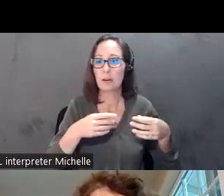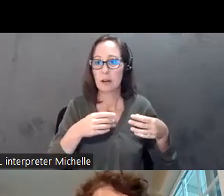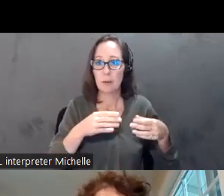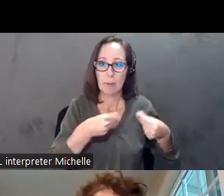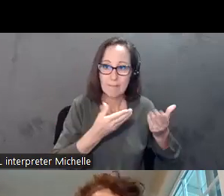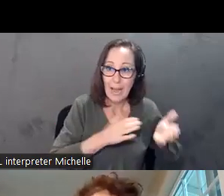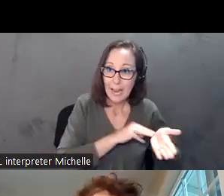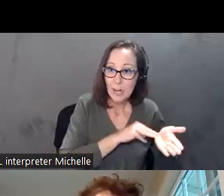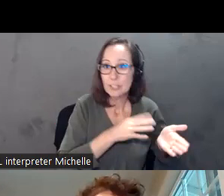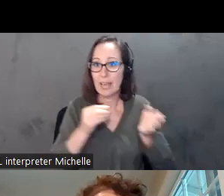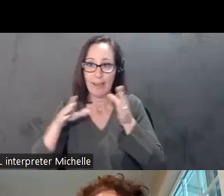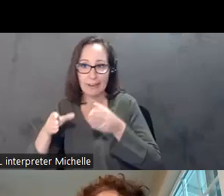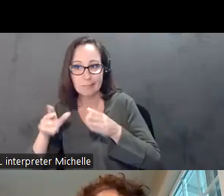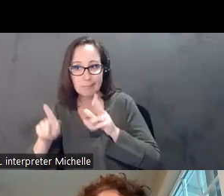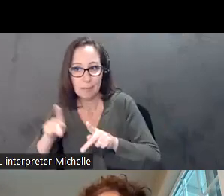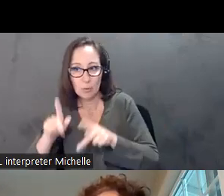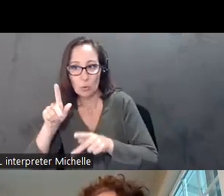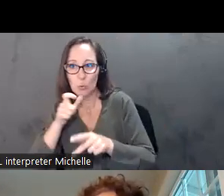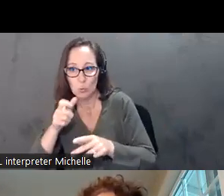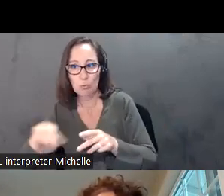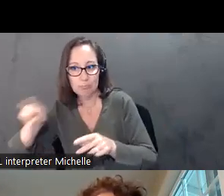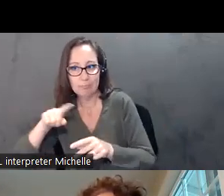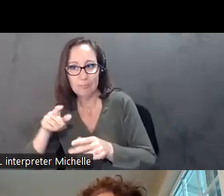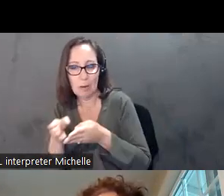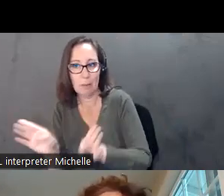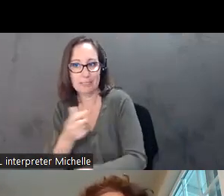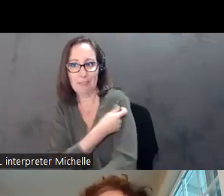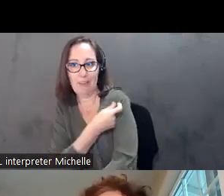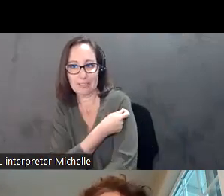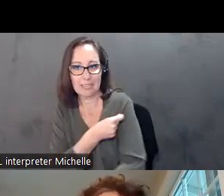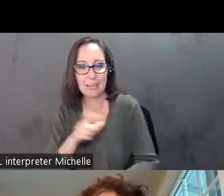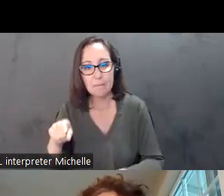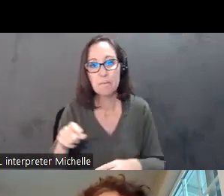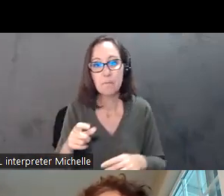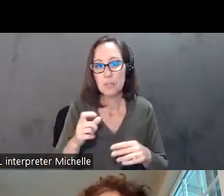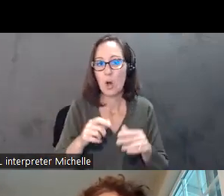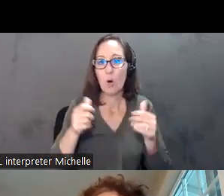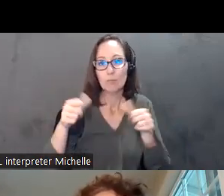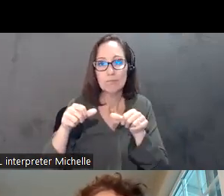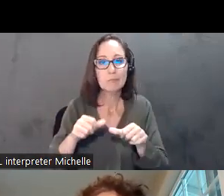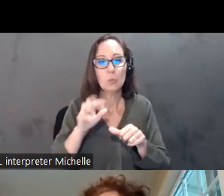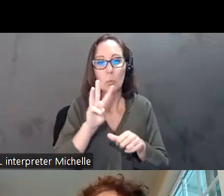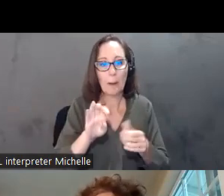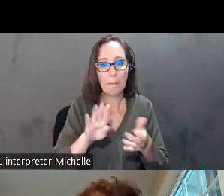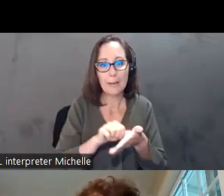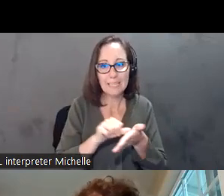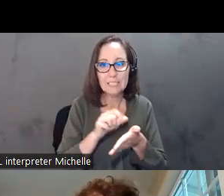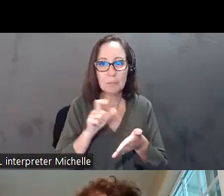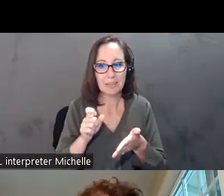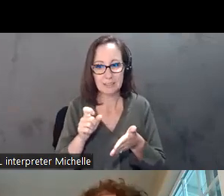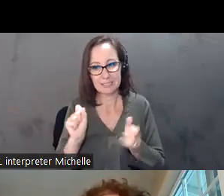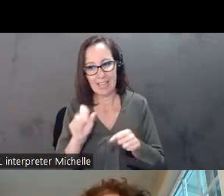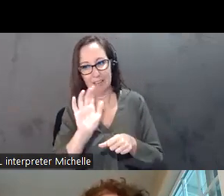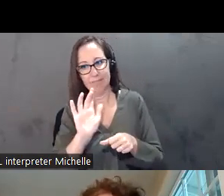folks needing to be vaccinated. So we provide those links on our webpage in part because our plans can just use those resources directly